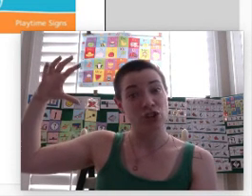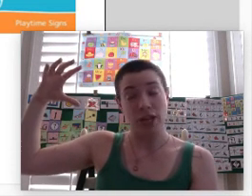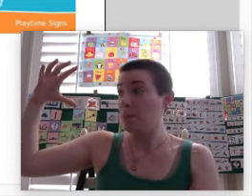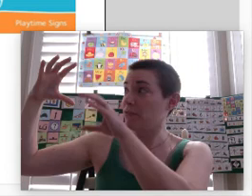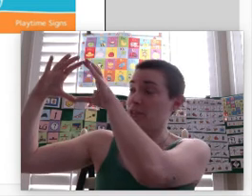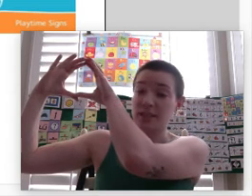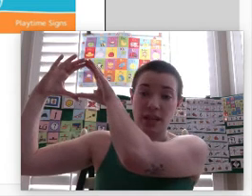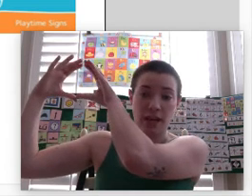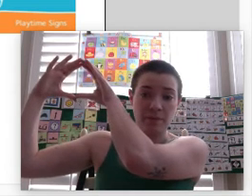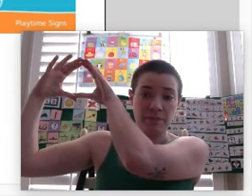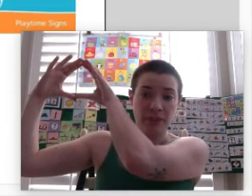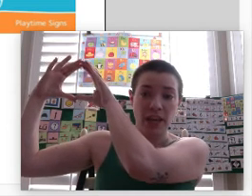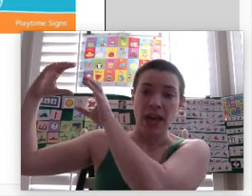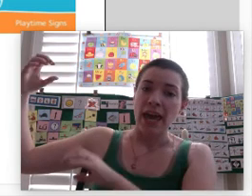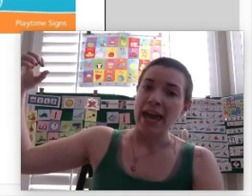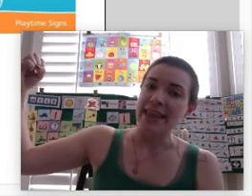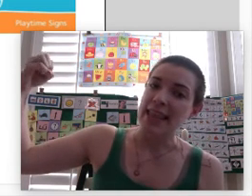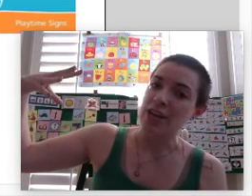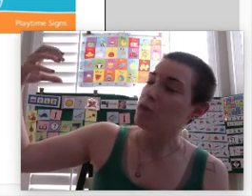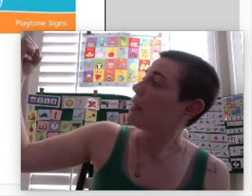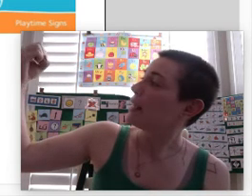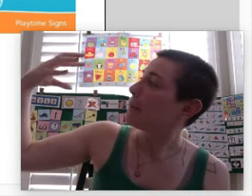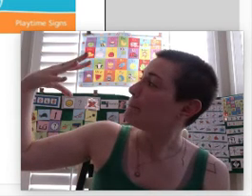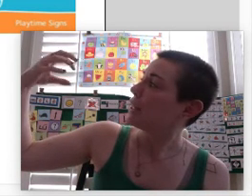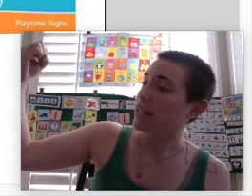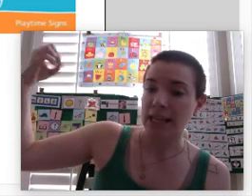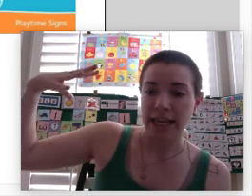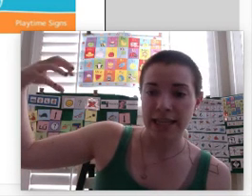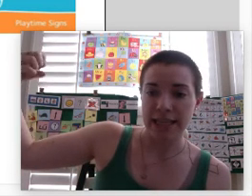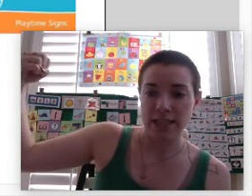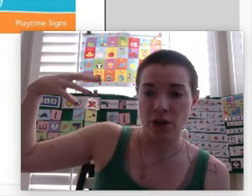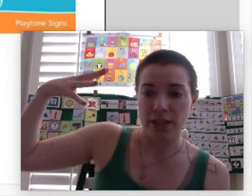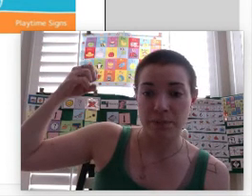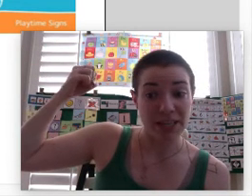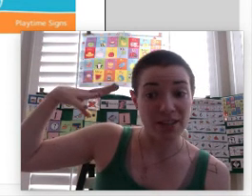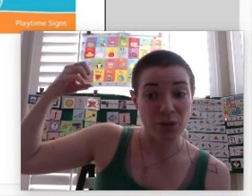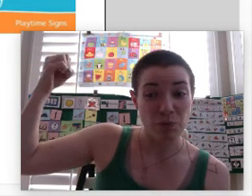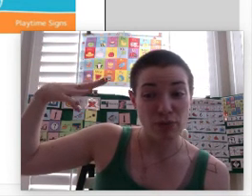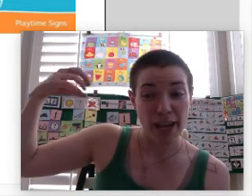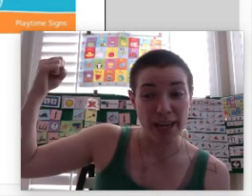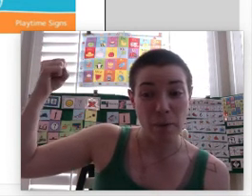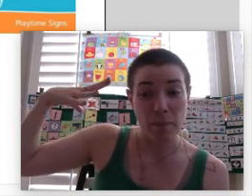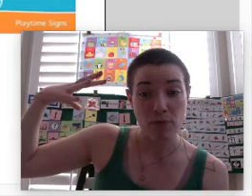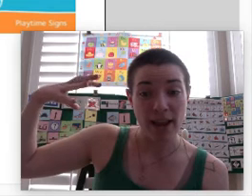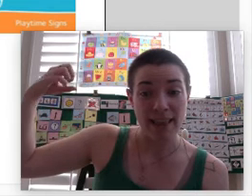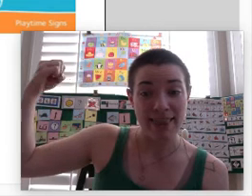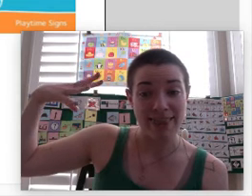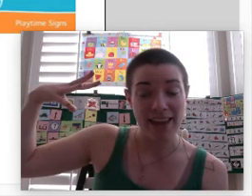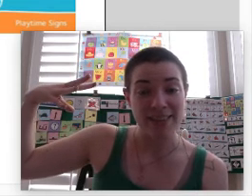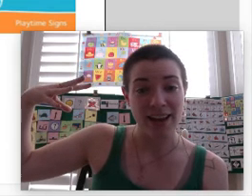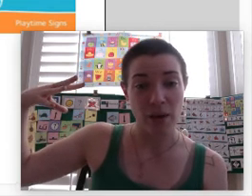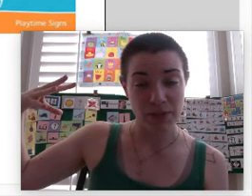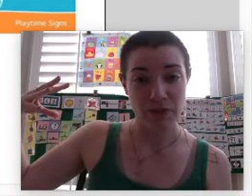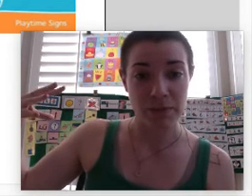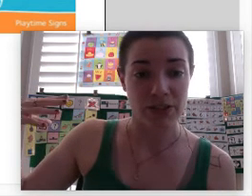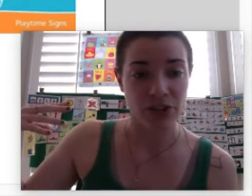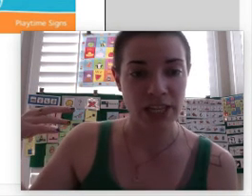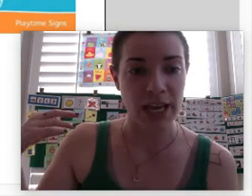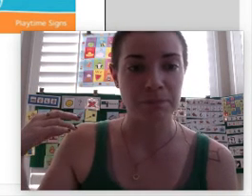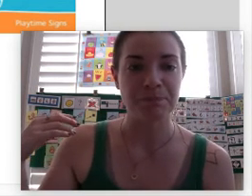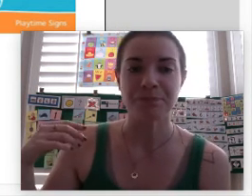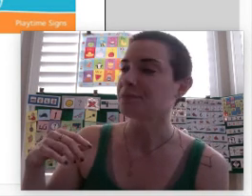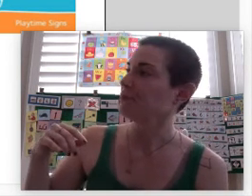like the shape of the sun. And then you make it blink like this. It's because there's bright, bright light that comes from